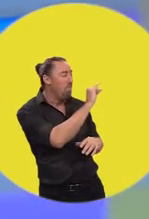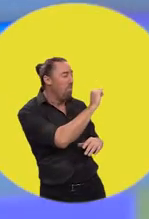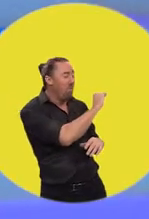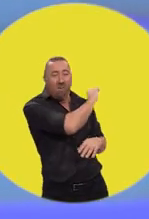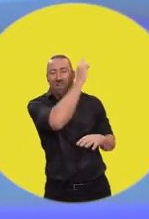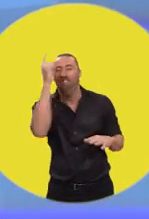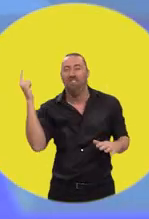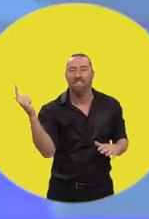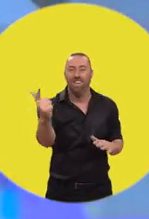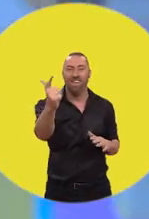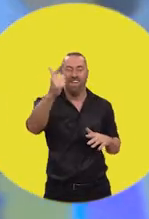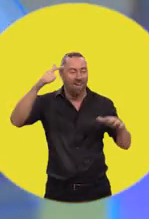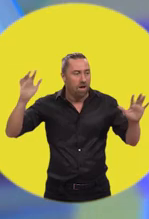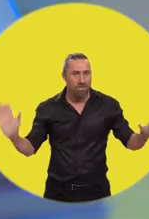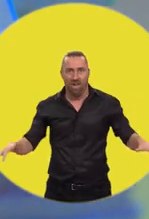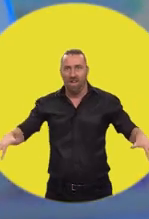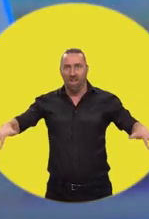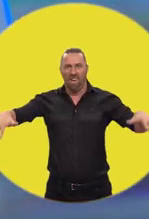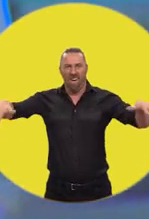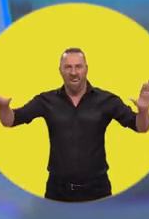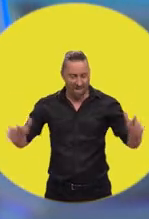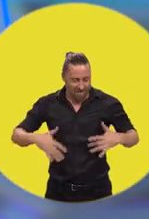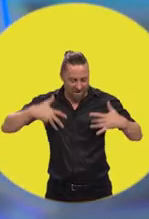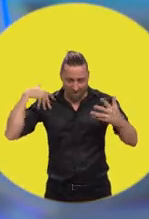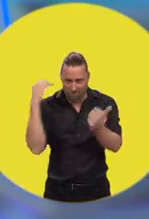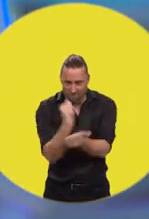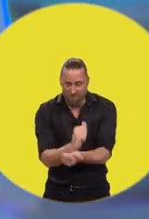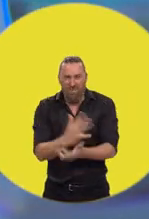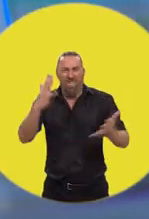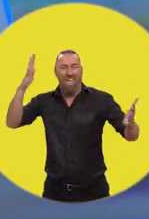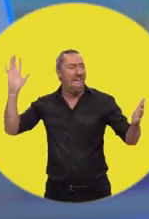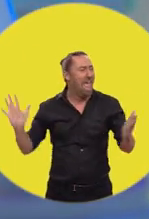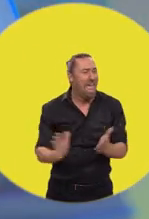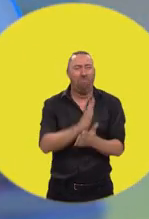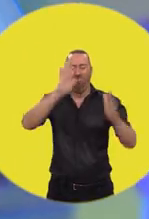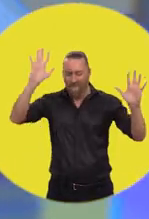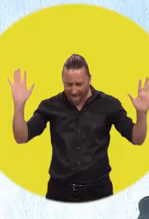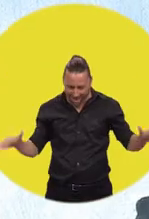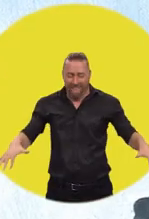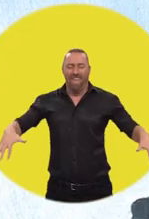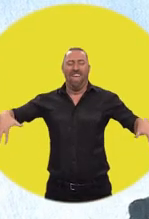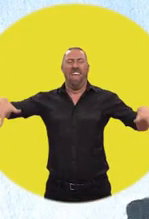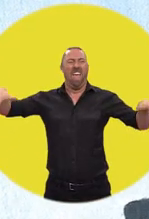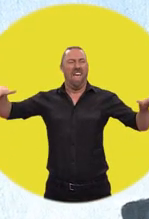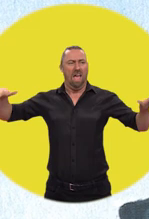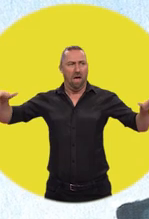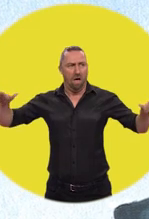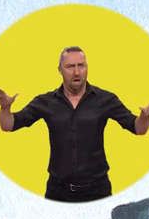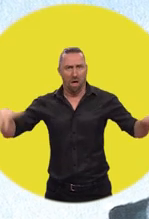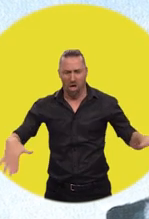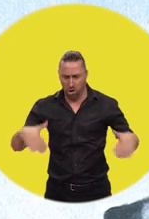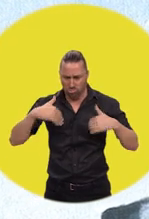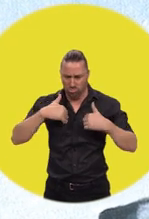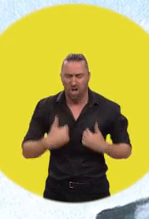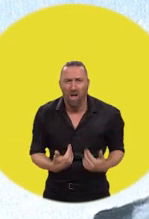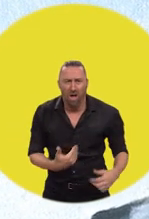She had never felt so free, so happy, and so pooped. Her wings ached,